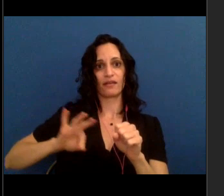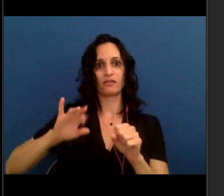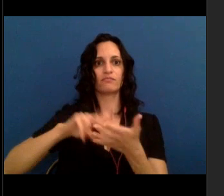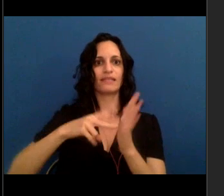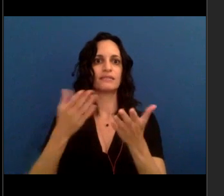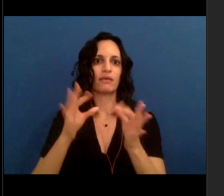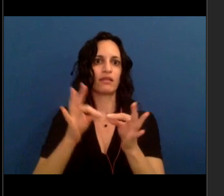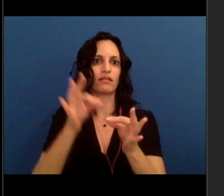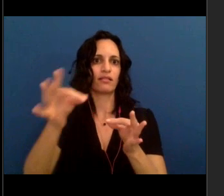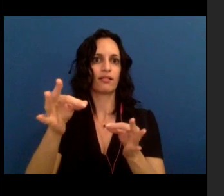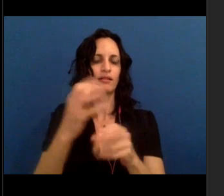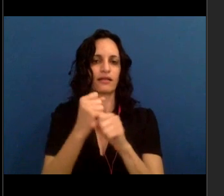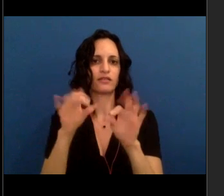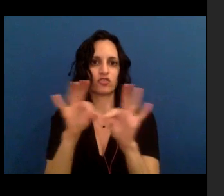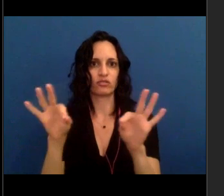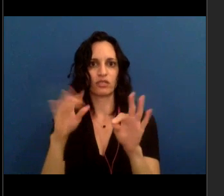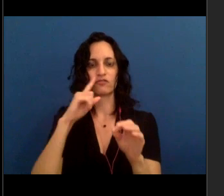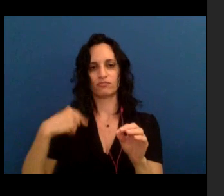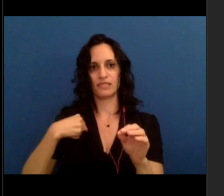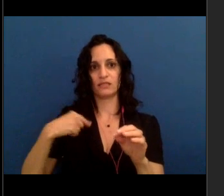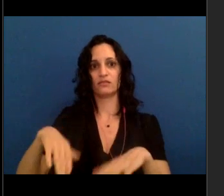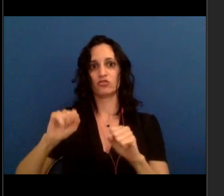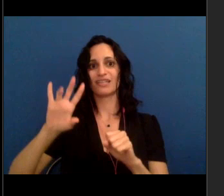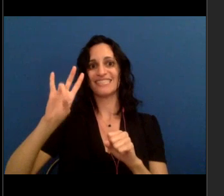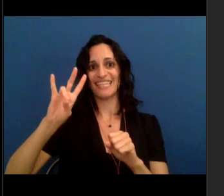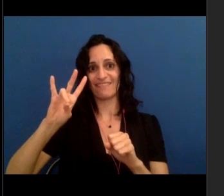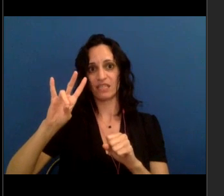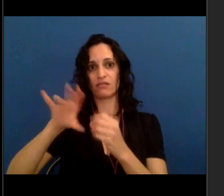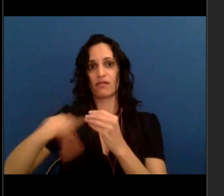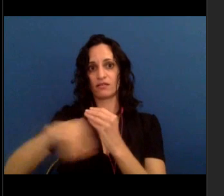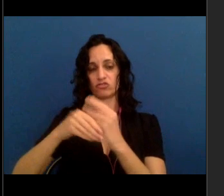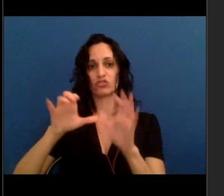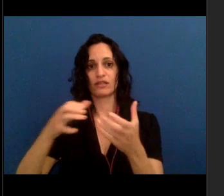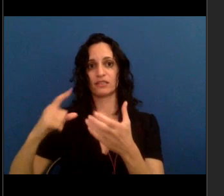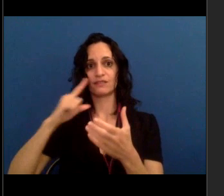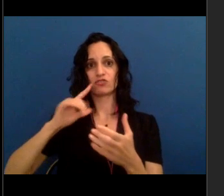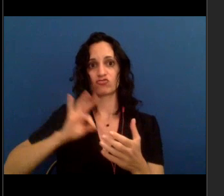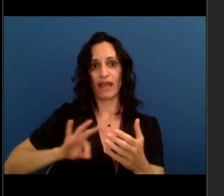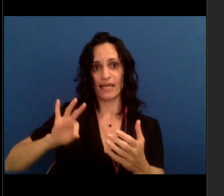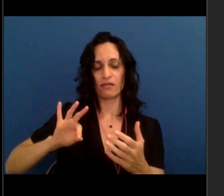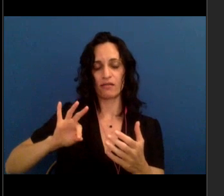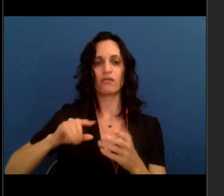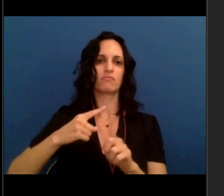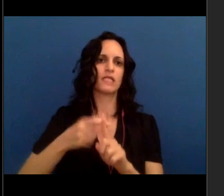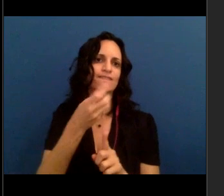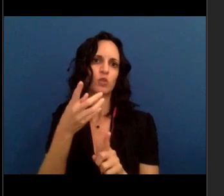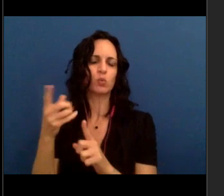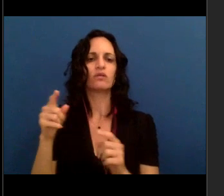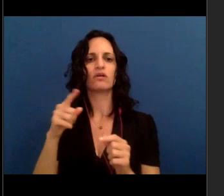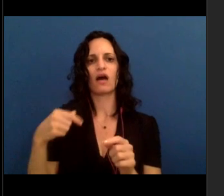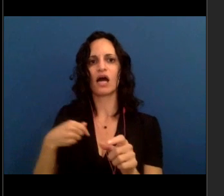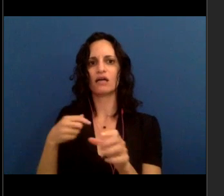my case, I took 7 extra courses for credit and then some other ones that I audited. And this was,